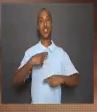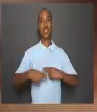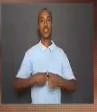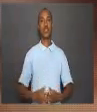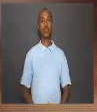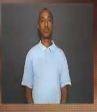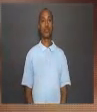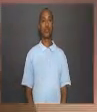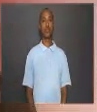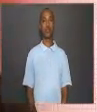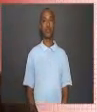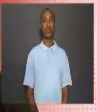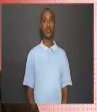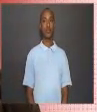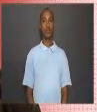reaction.